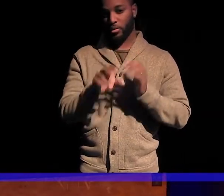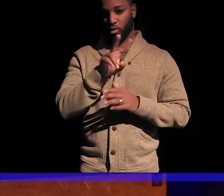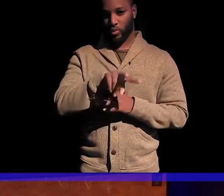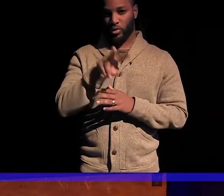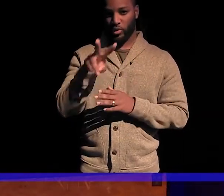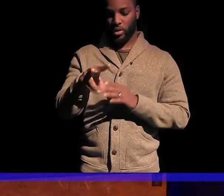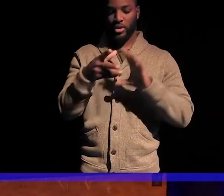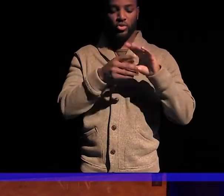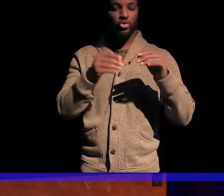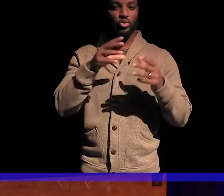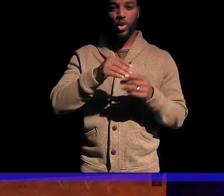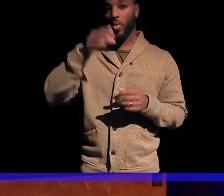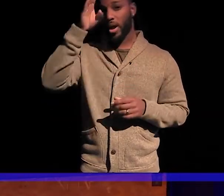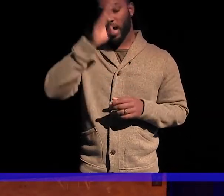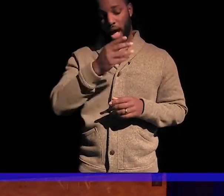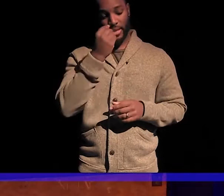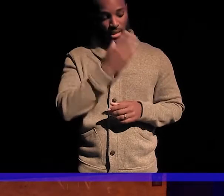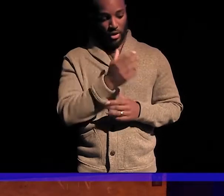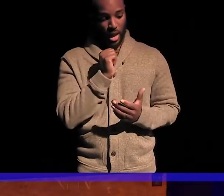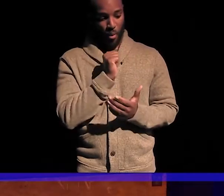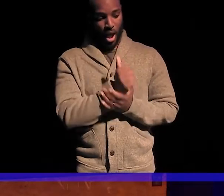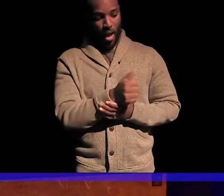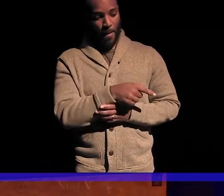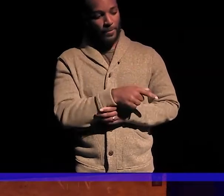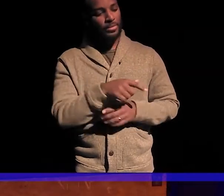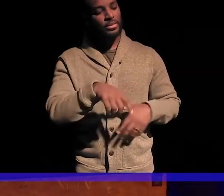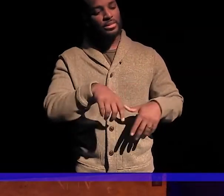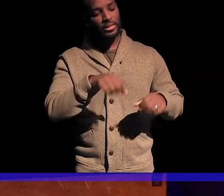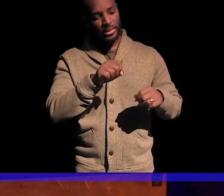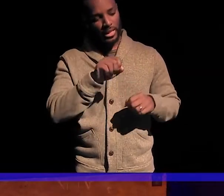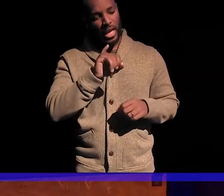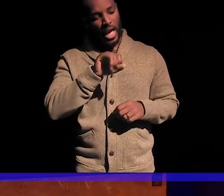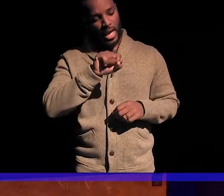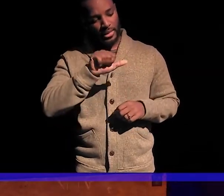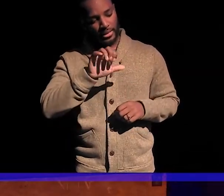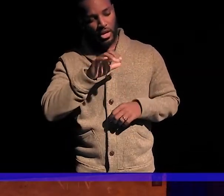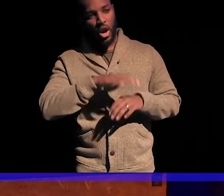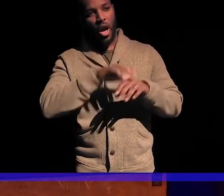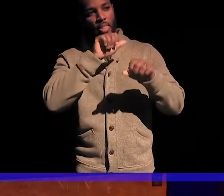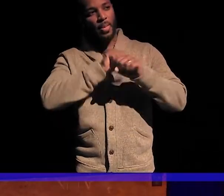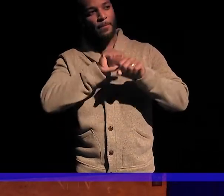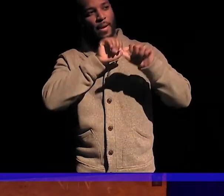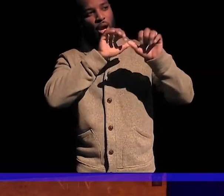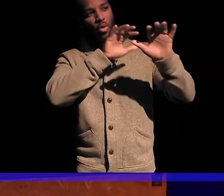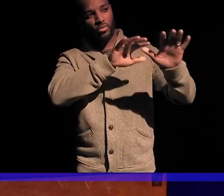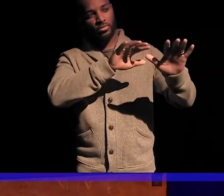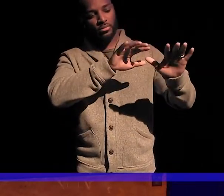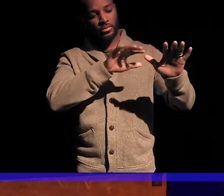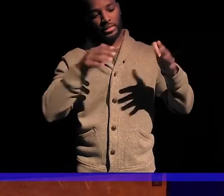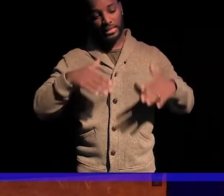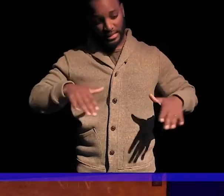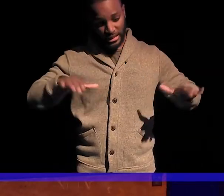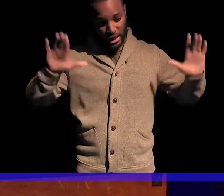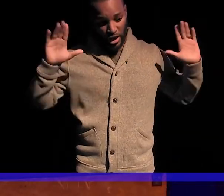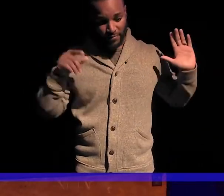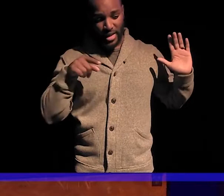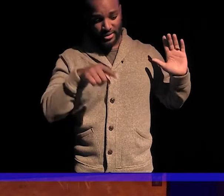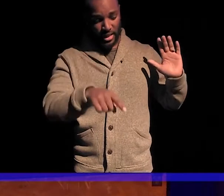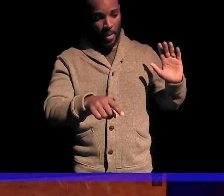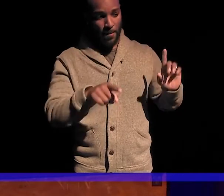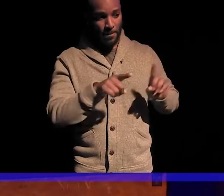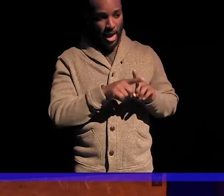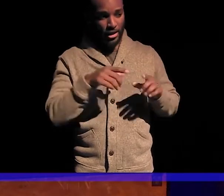is the story when God tells Abraham, take Isaac up onto the mountain and sacrifice him as an